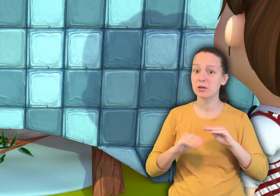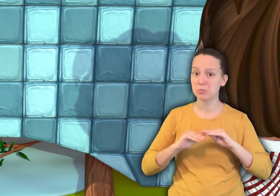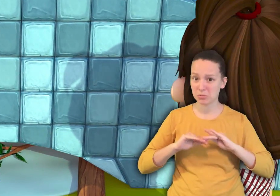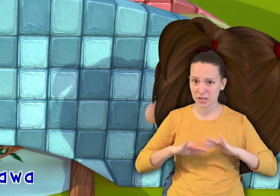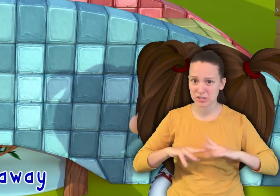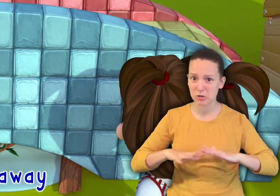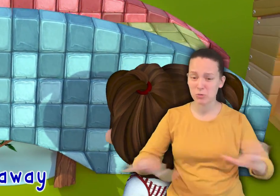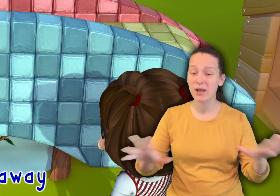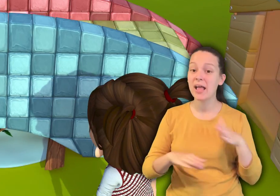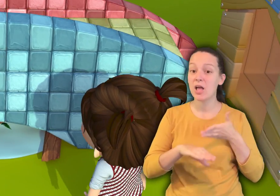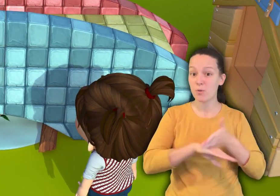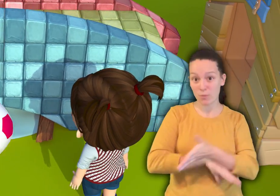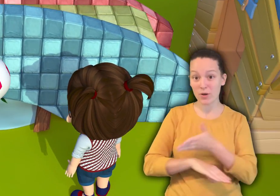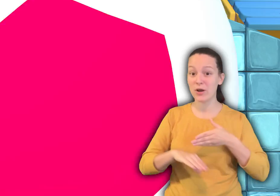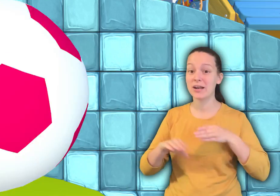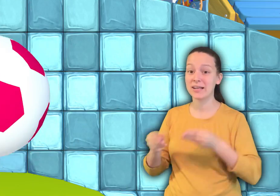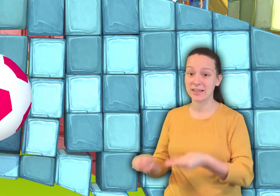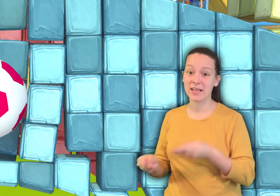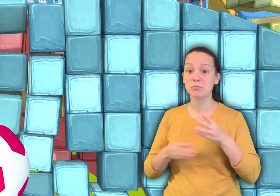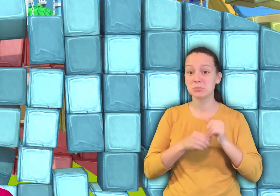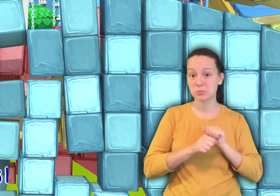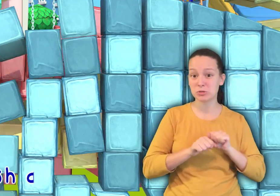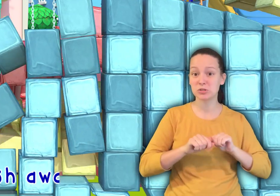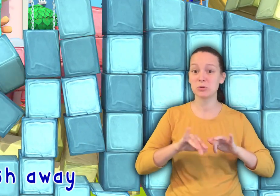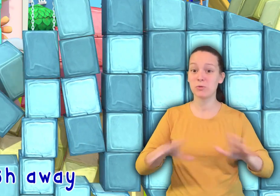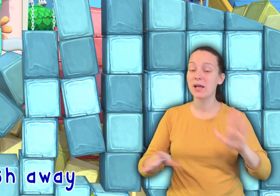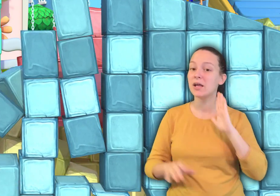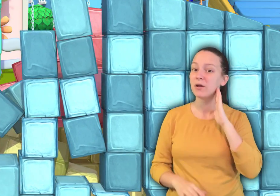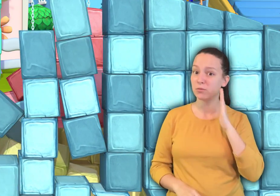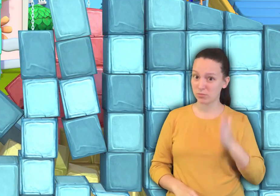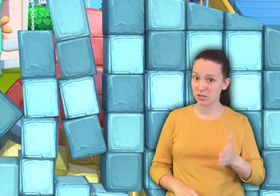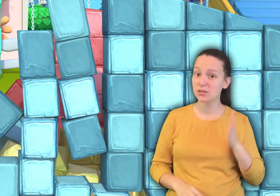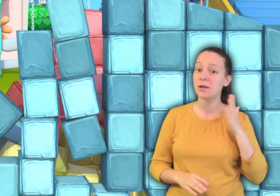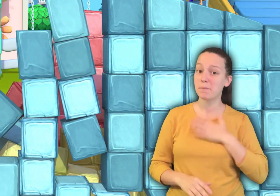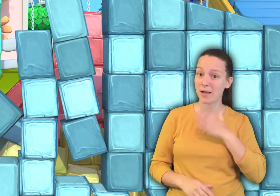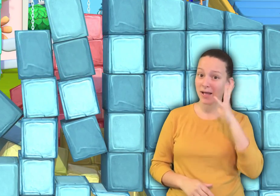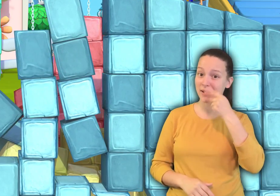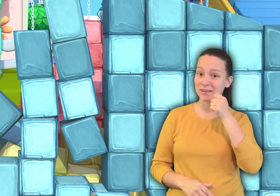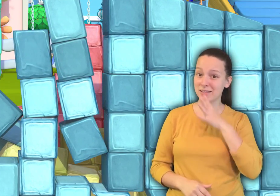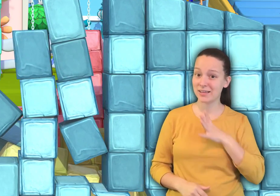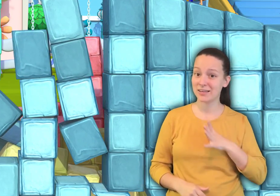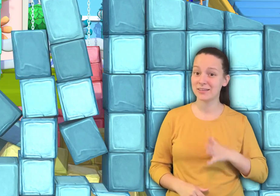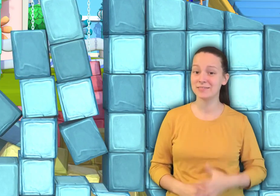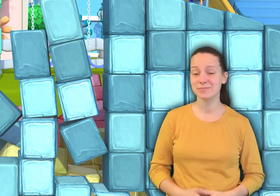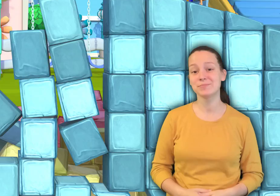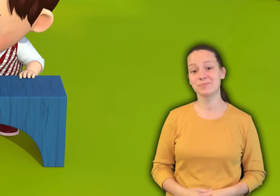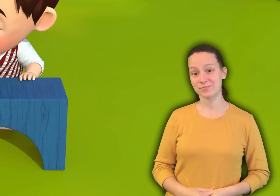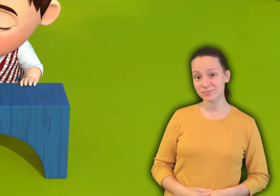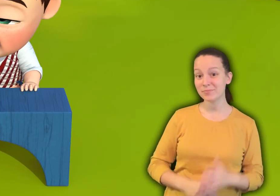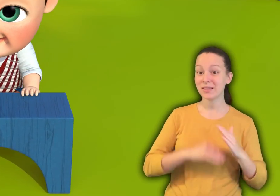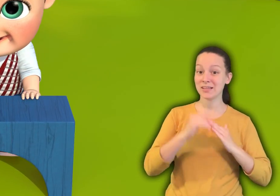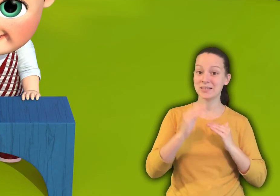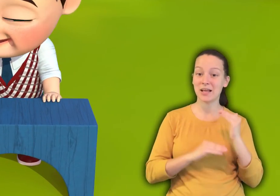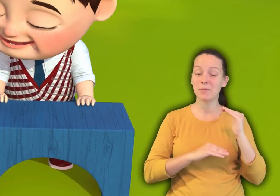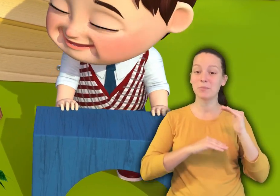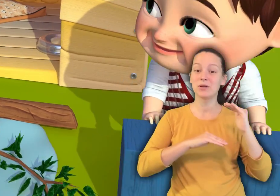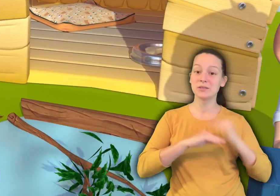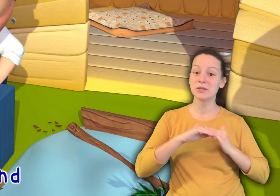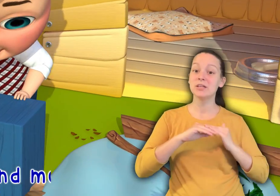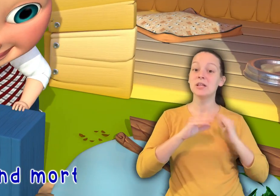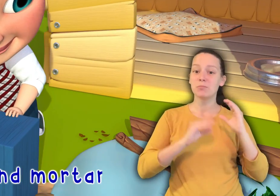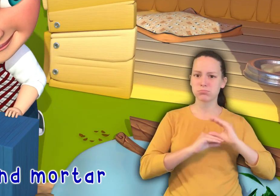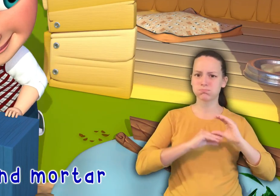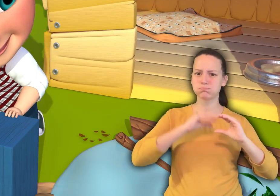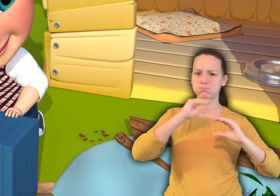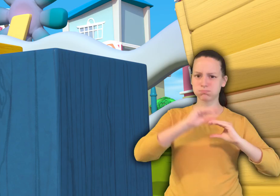away wash away wood and Clay will wash away my fair lady build it up with